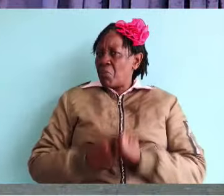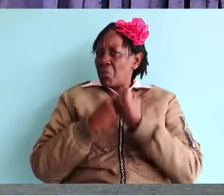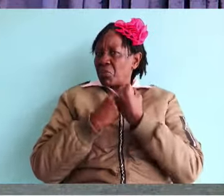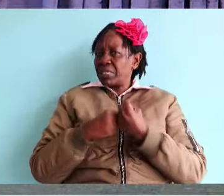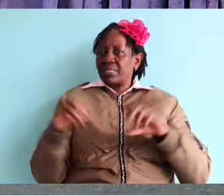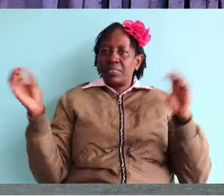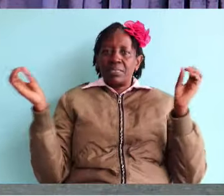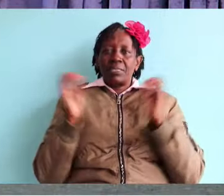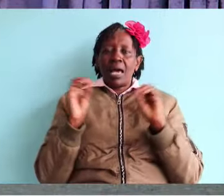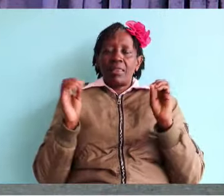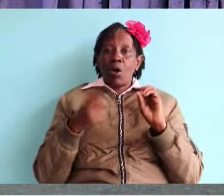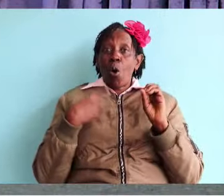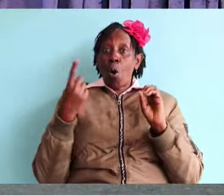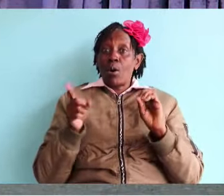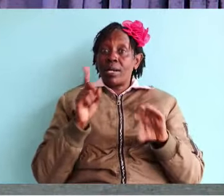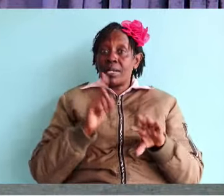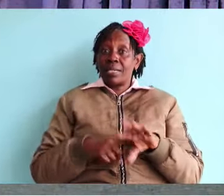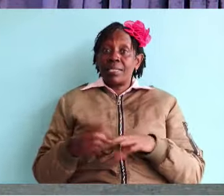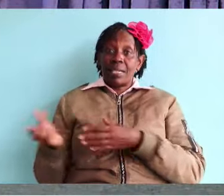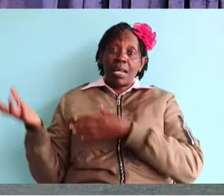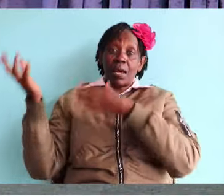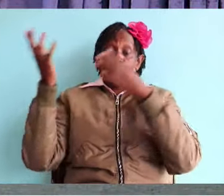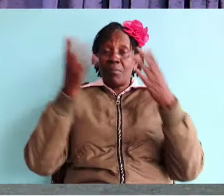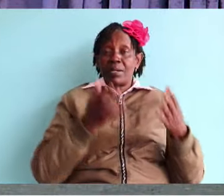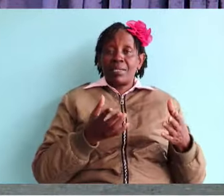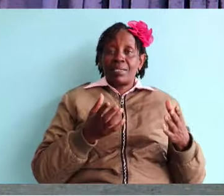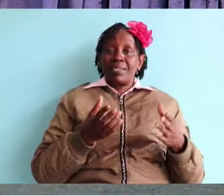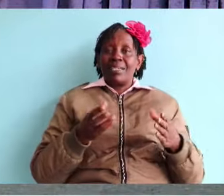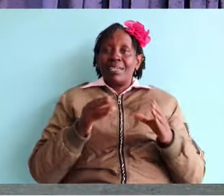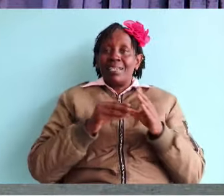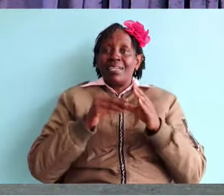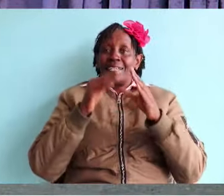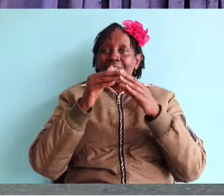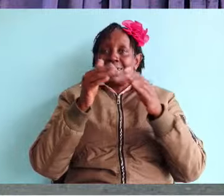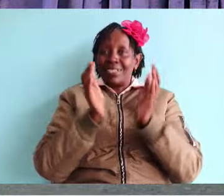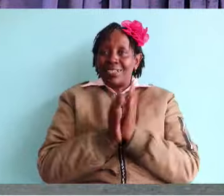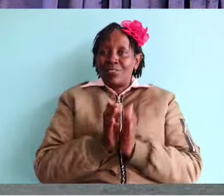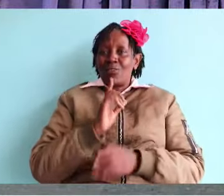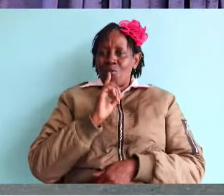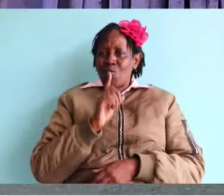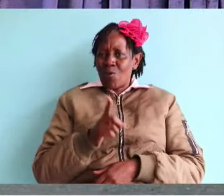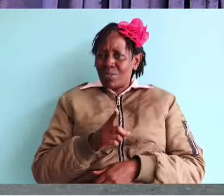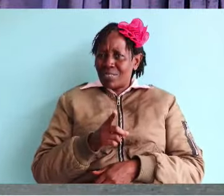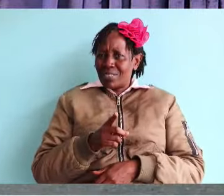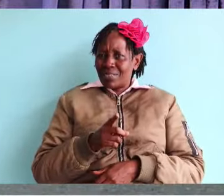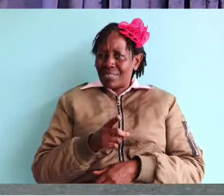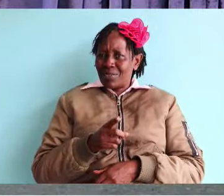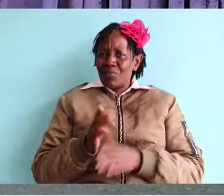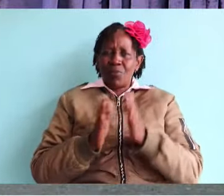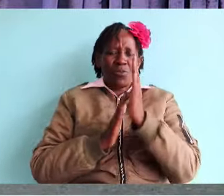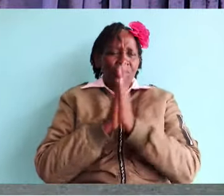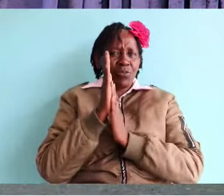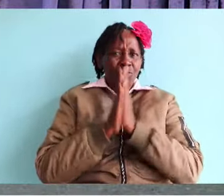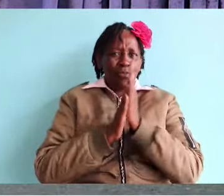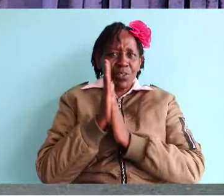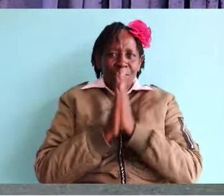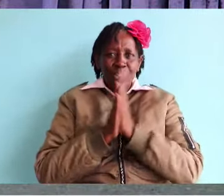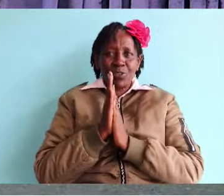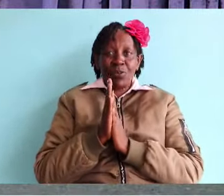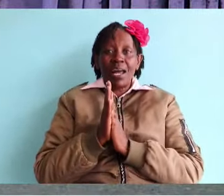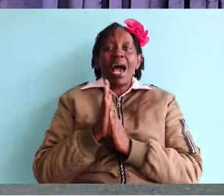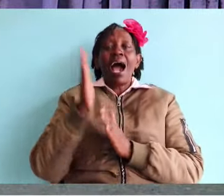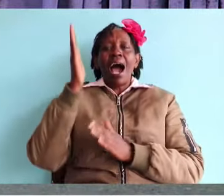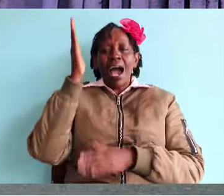you bring that. And Gideon now, he wants them, and he actually says passionately, I know that the Lord will